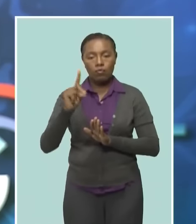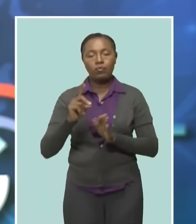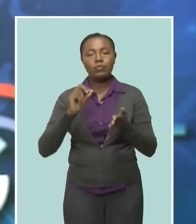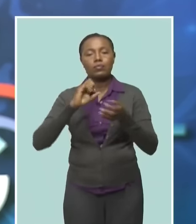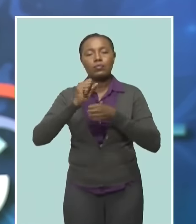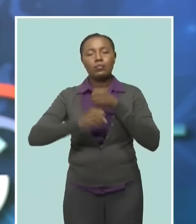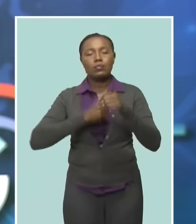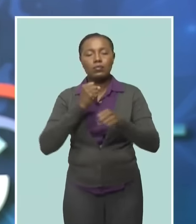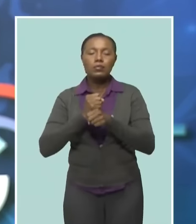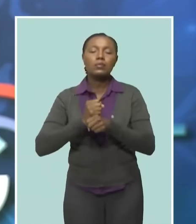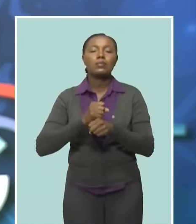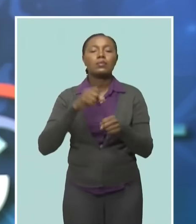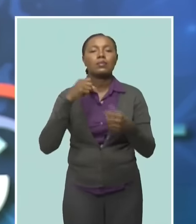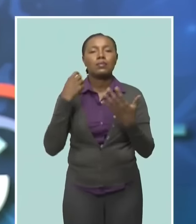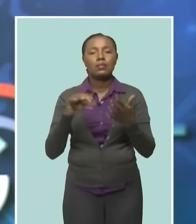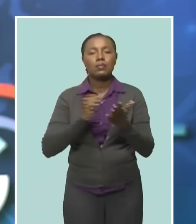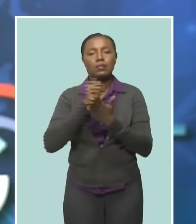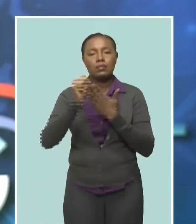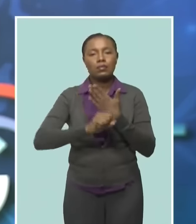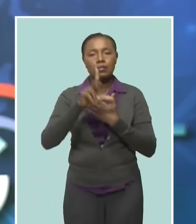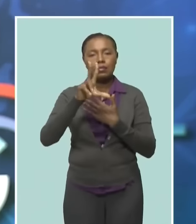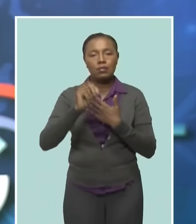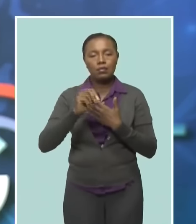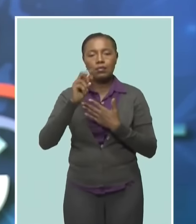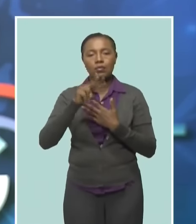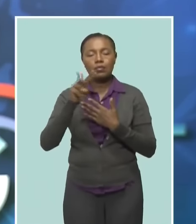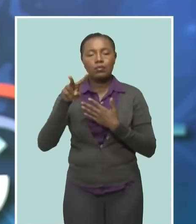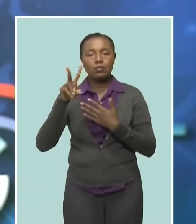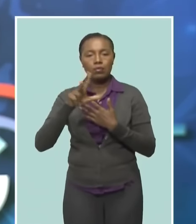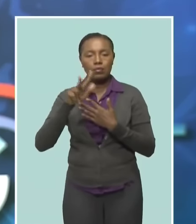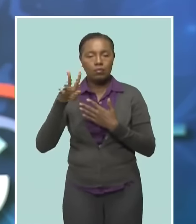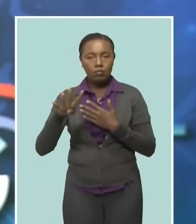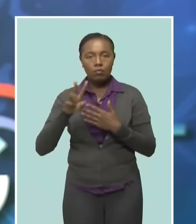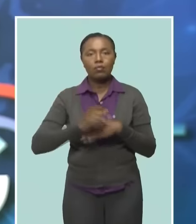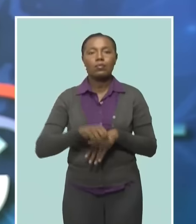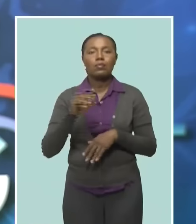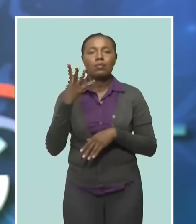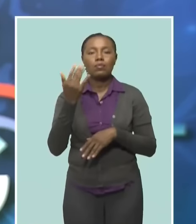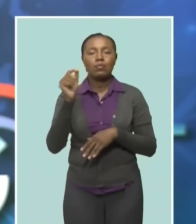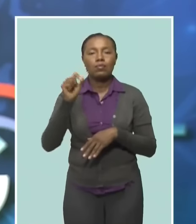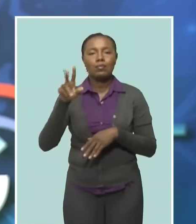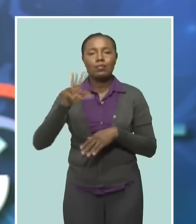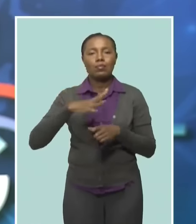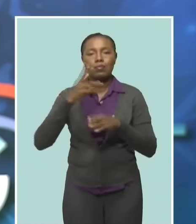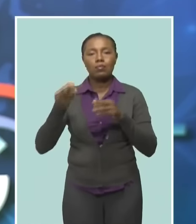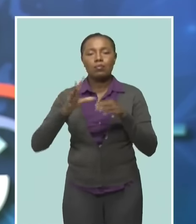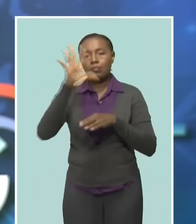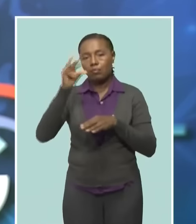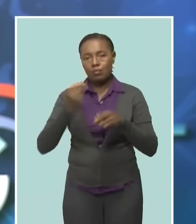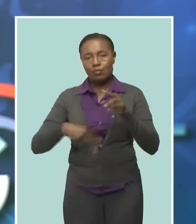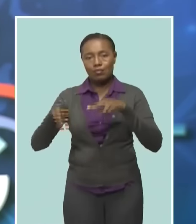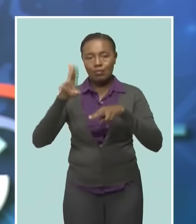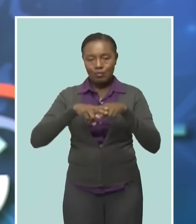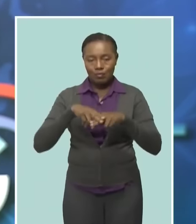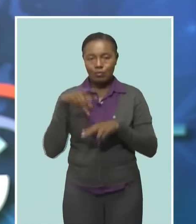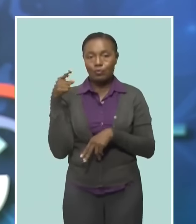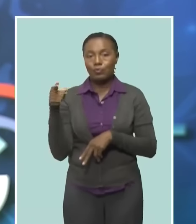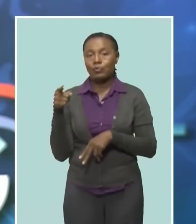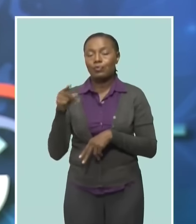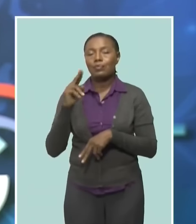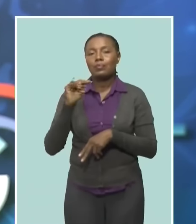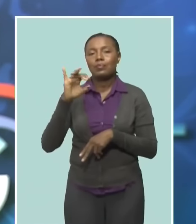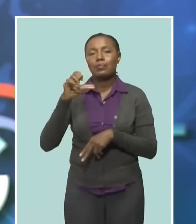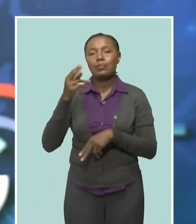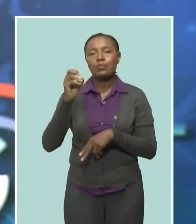financial year ending September the 30th, 2024. The company's senior portfolio manager, Nicholas Nichols, told